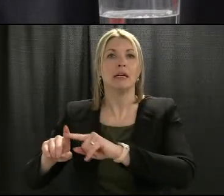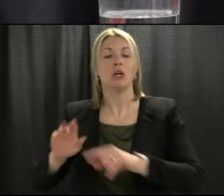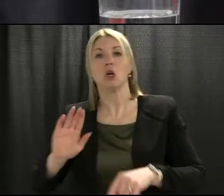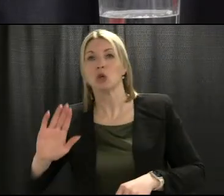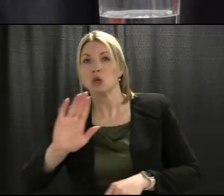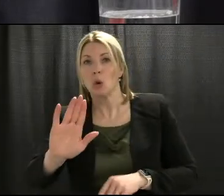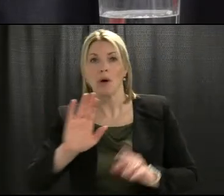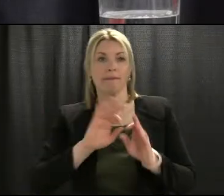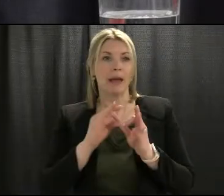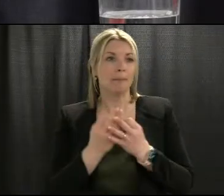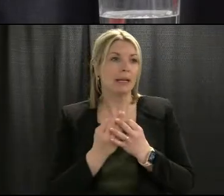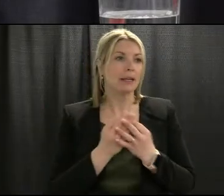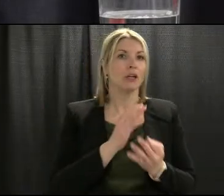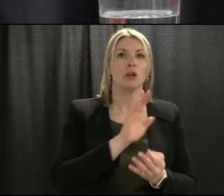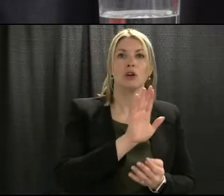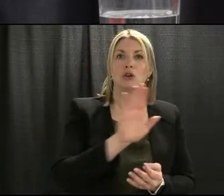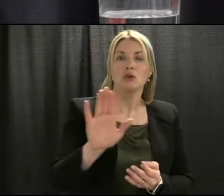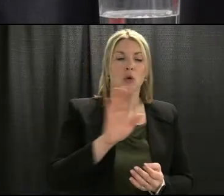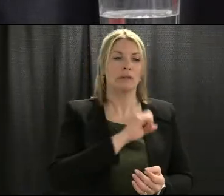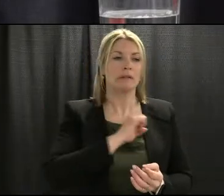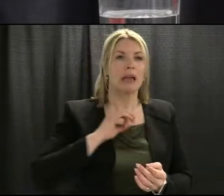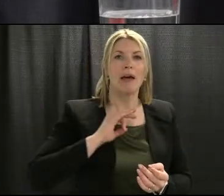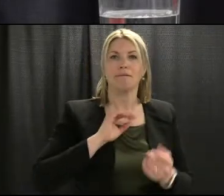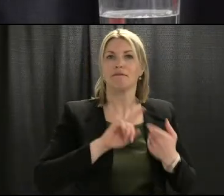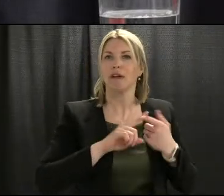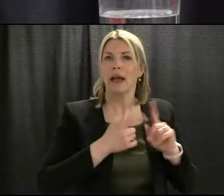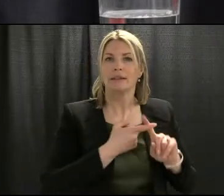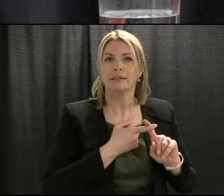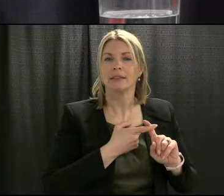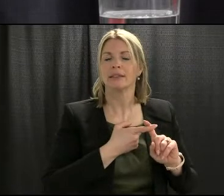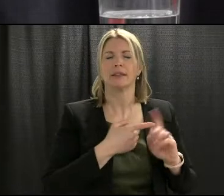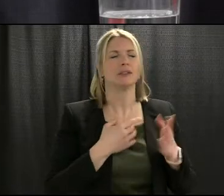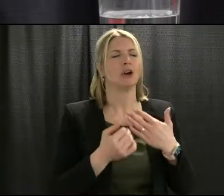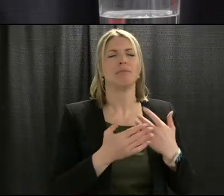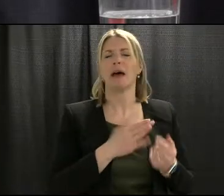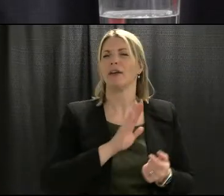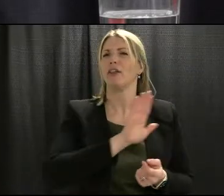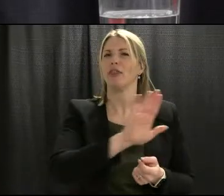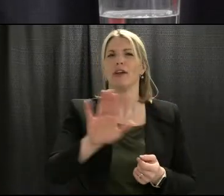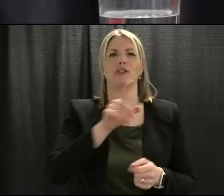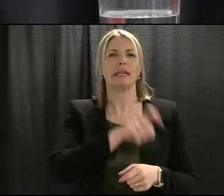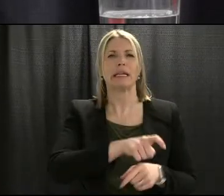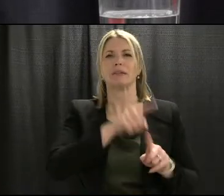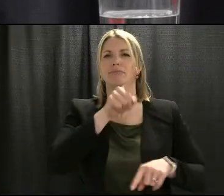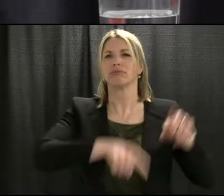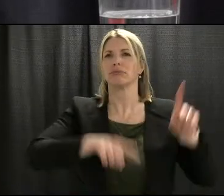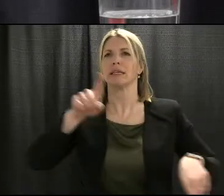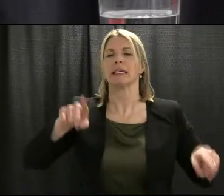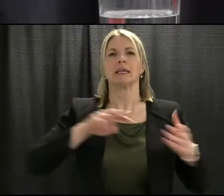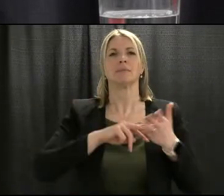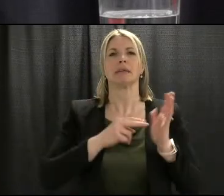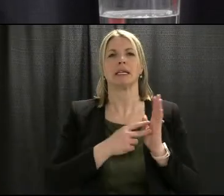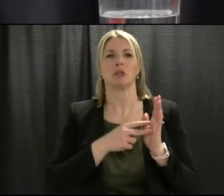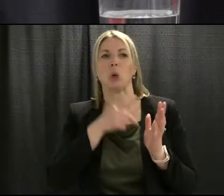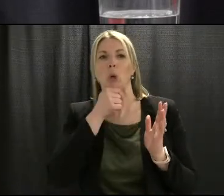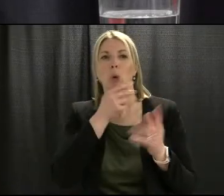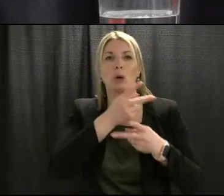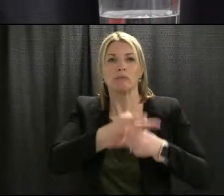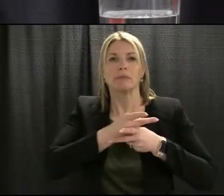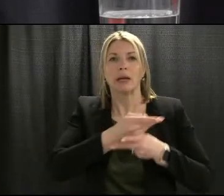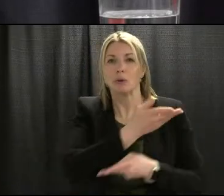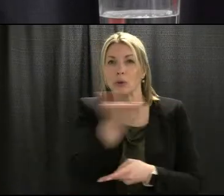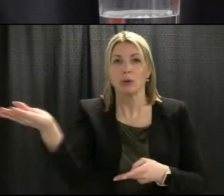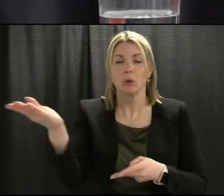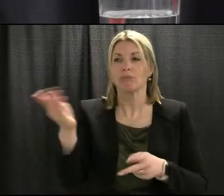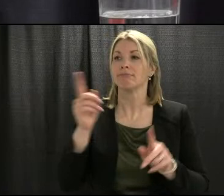members, friends, or coworkers. Over time, you and your family care team will get to know each other. You will be connected